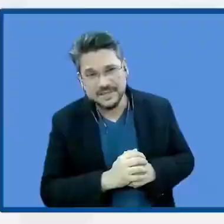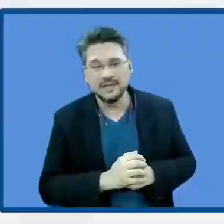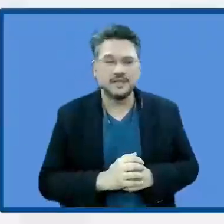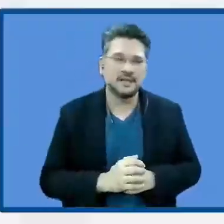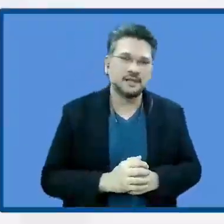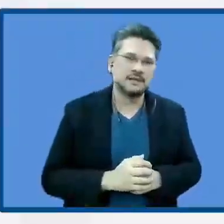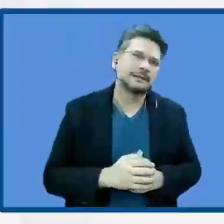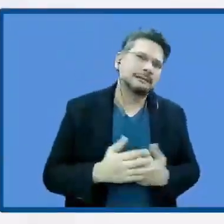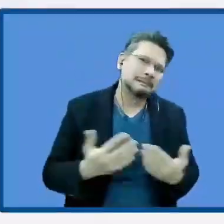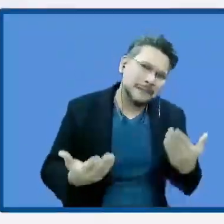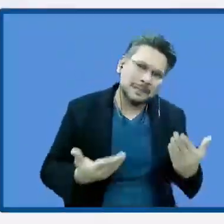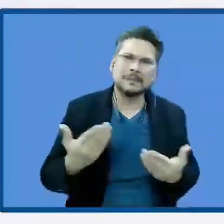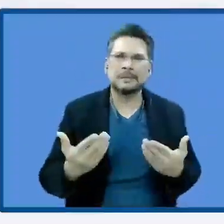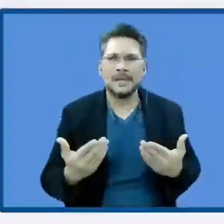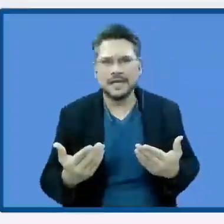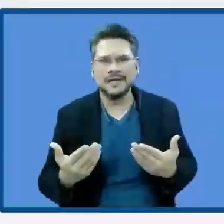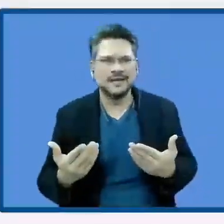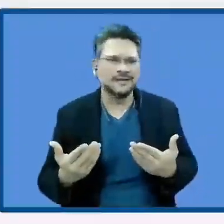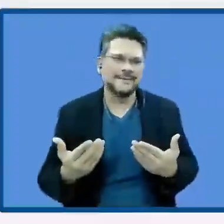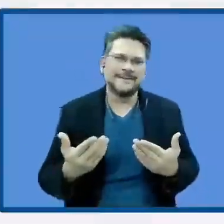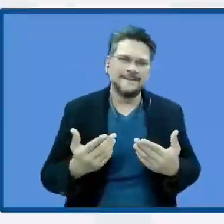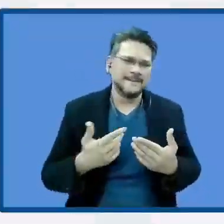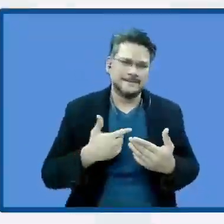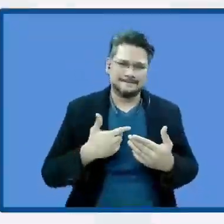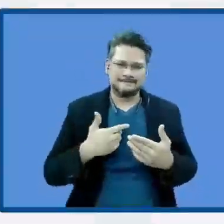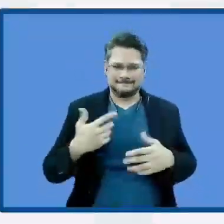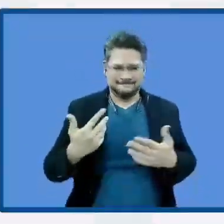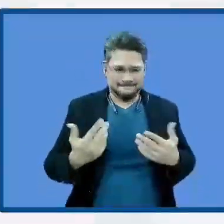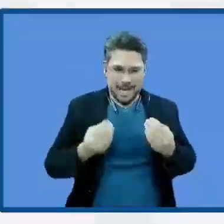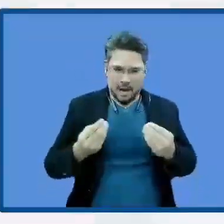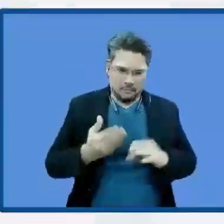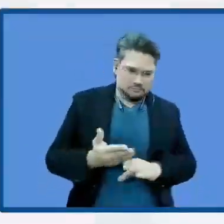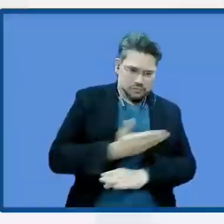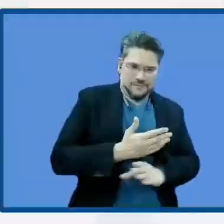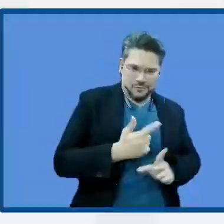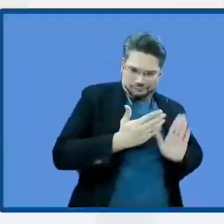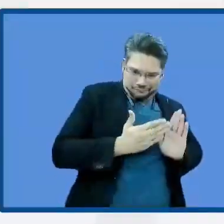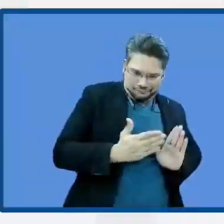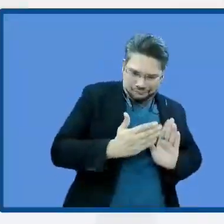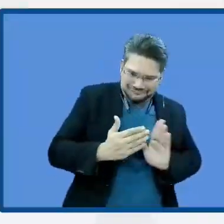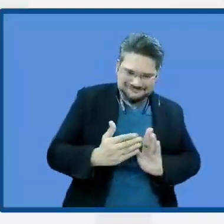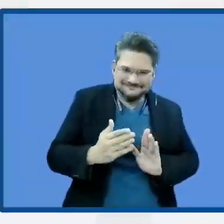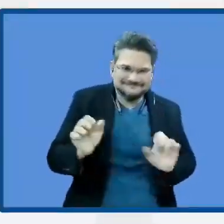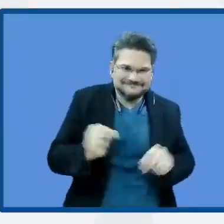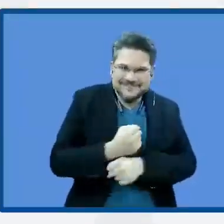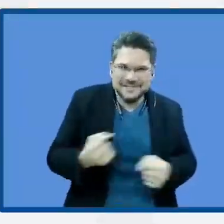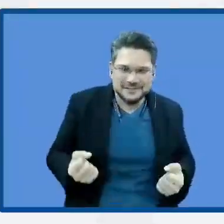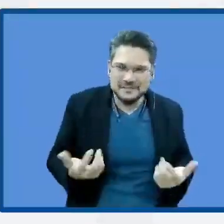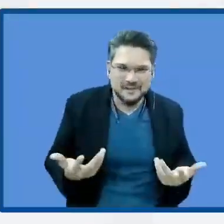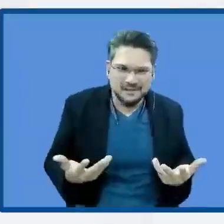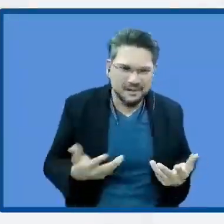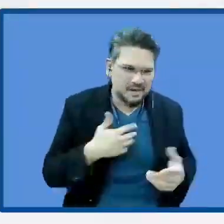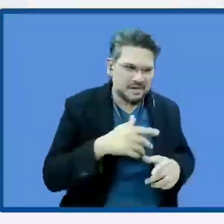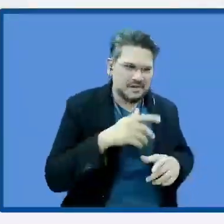sometimes we cannot be prepared, or the collective sections cannot